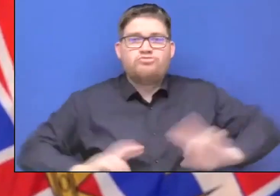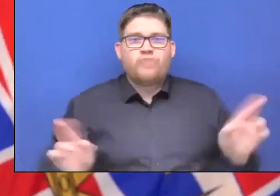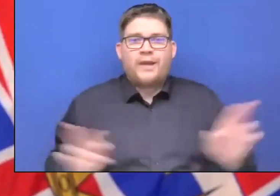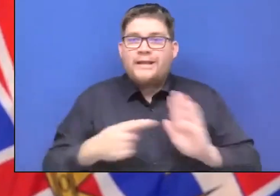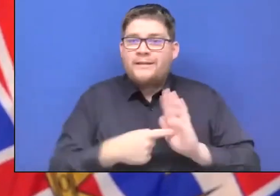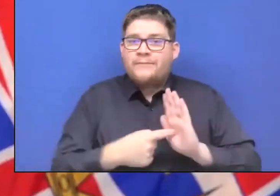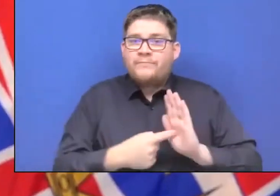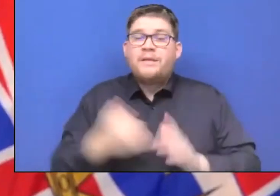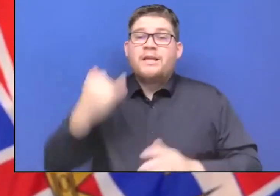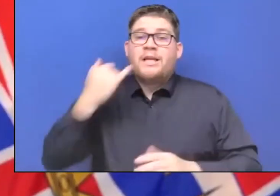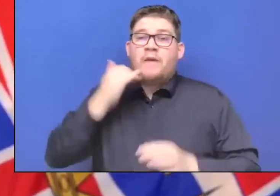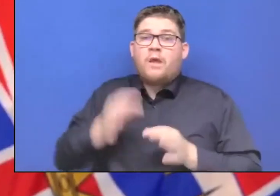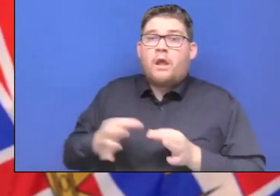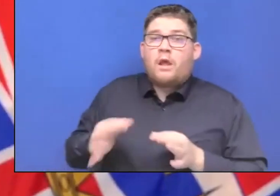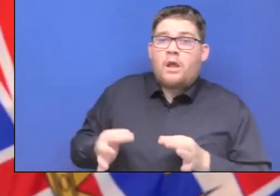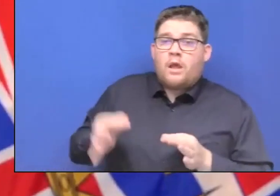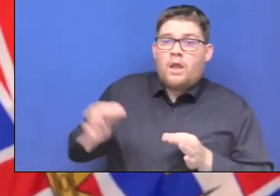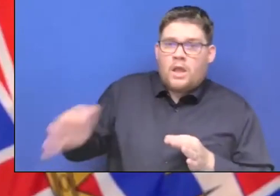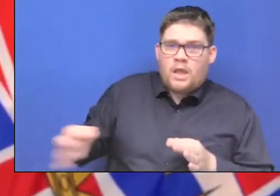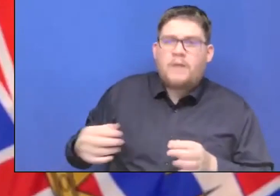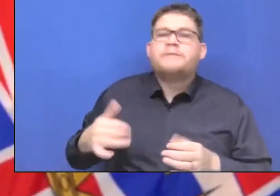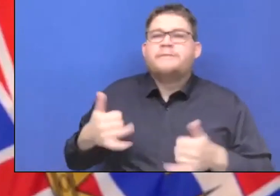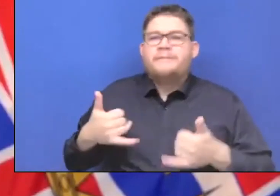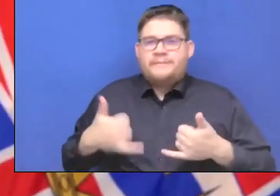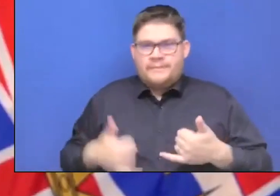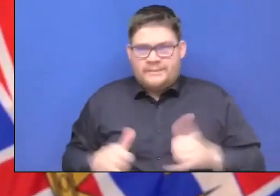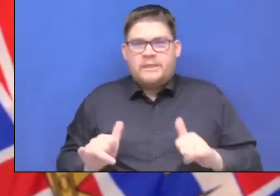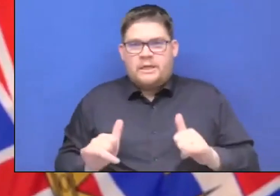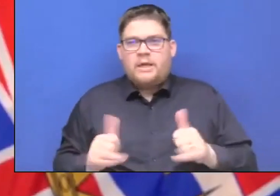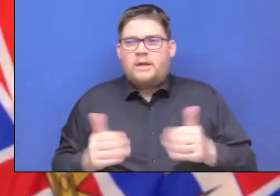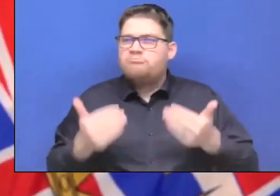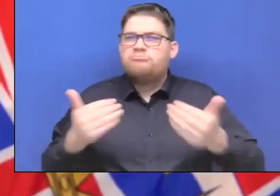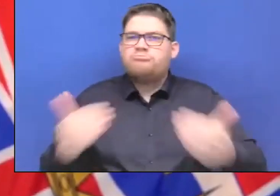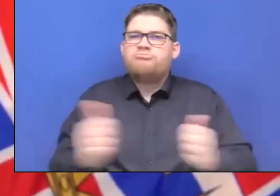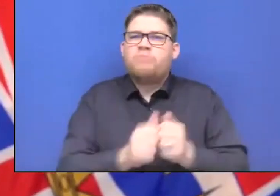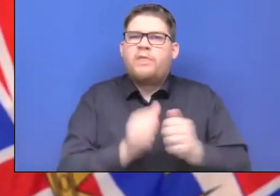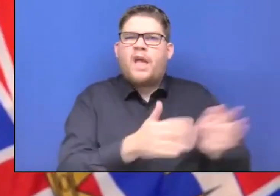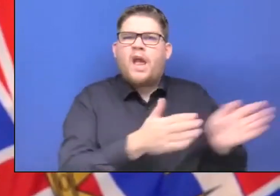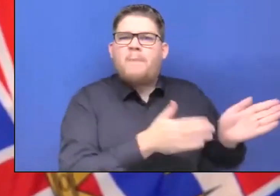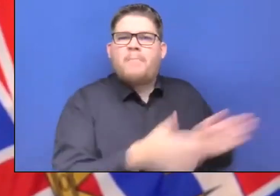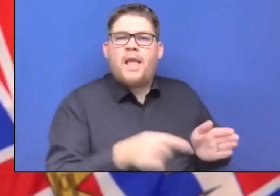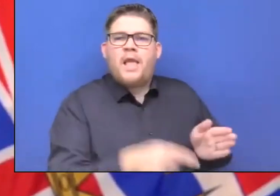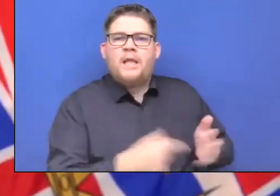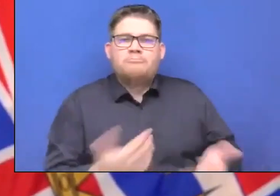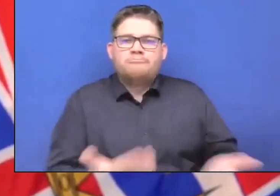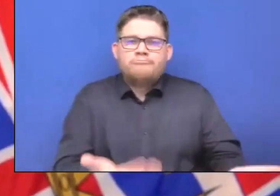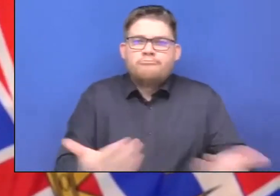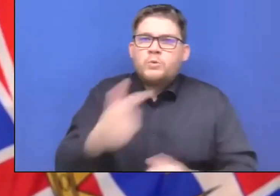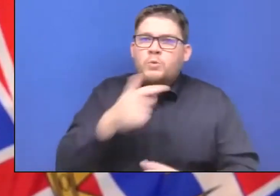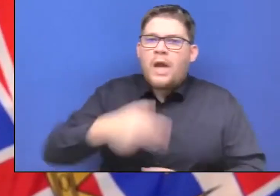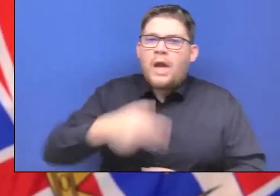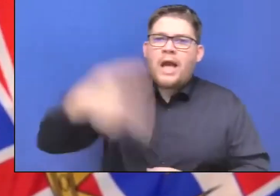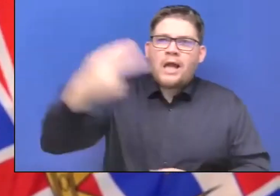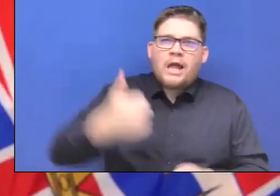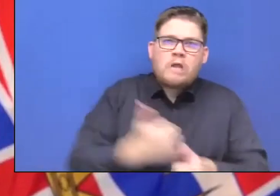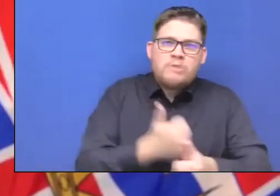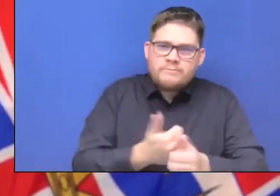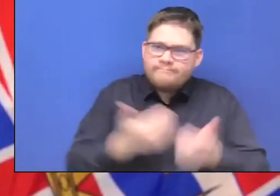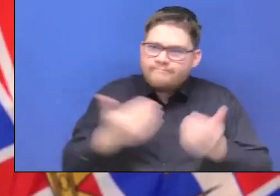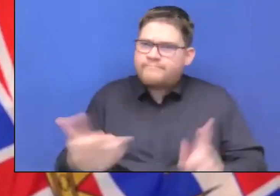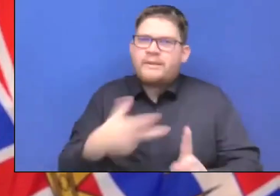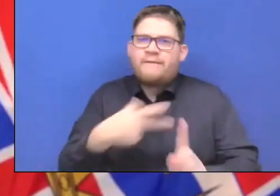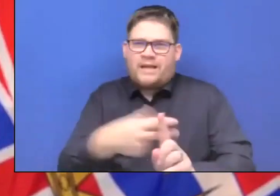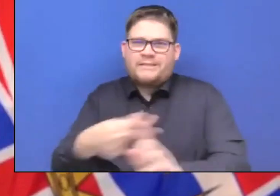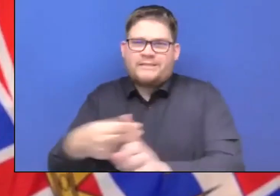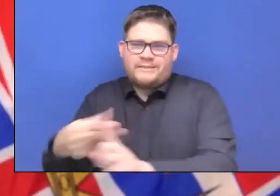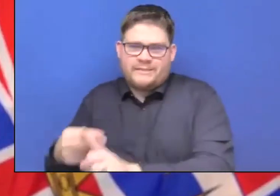we will be able to continue to draw in, the higher risk groups that we would be planning to continue